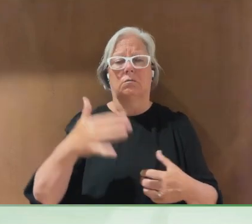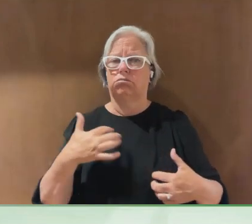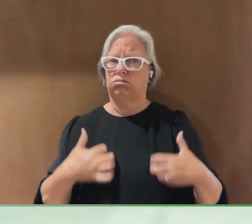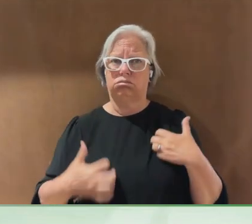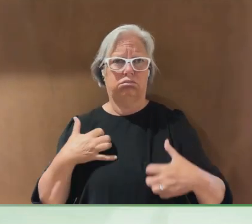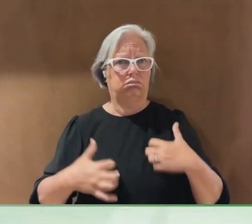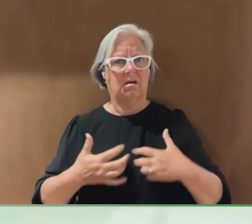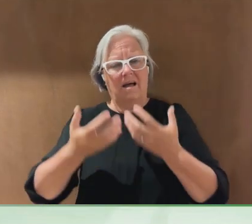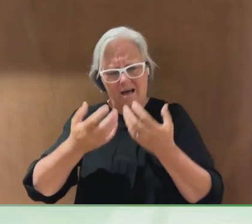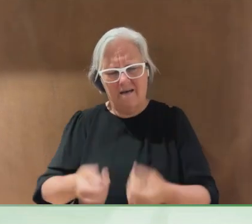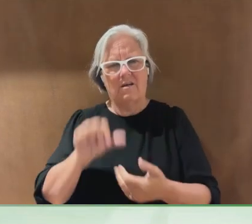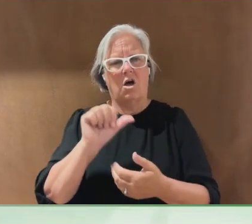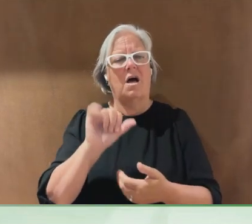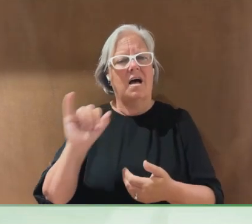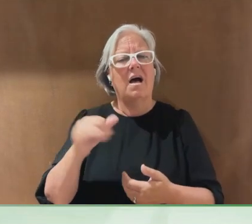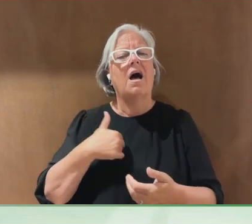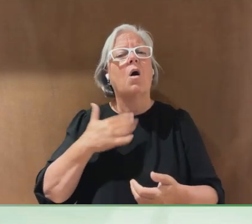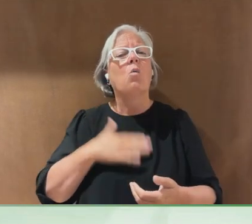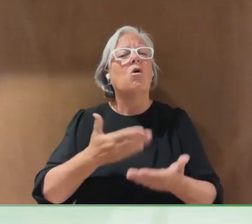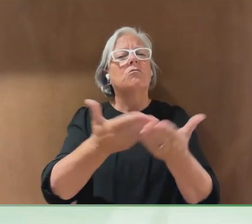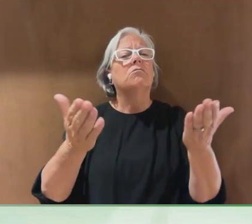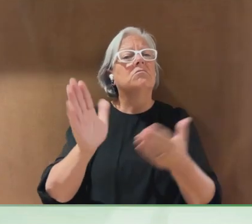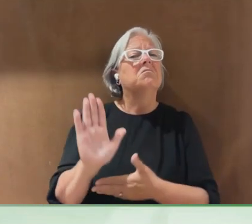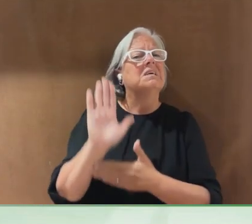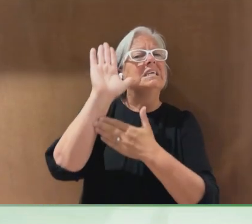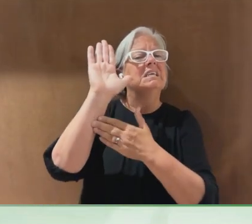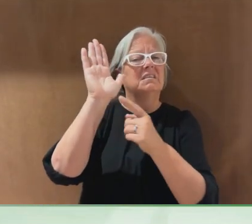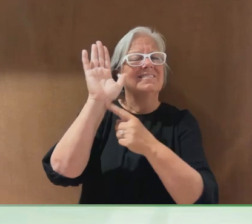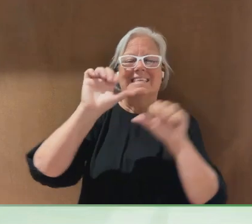Hands up if AI is guilty.